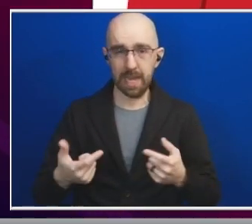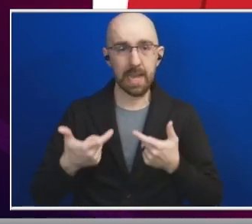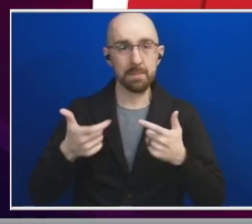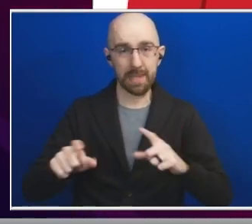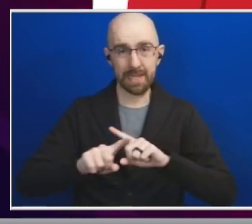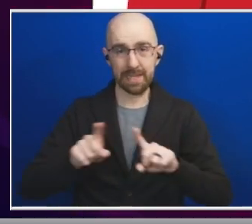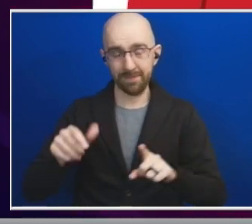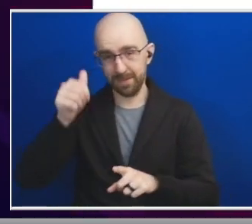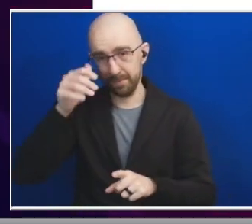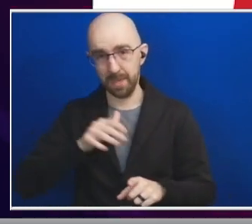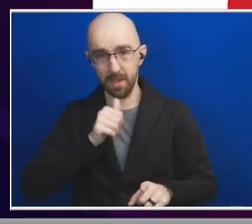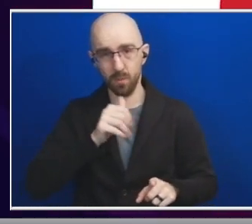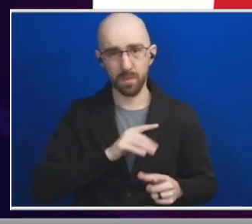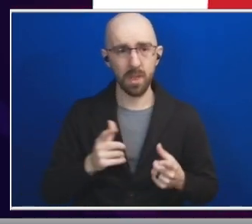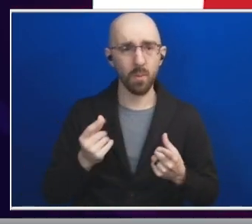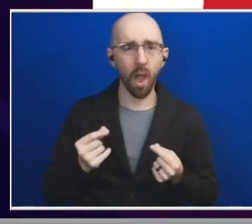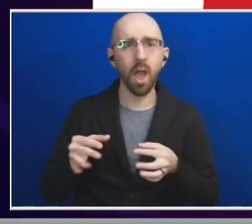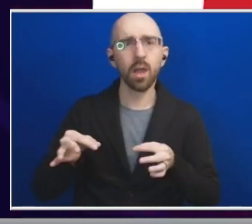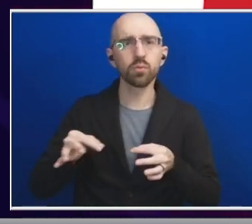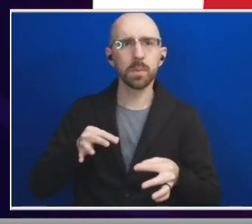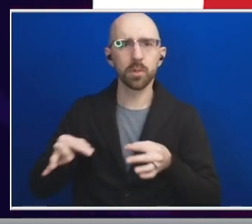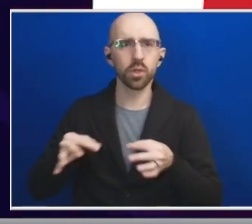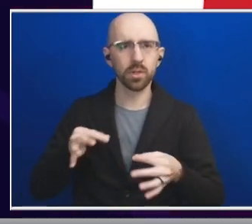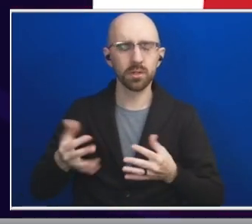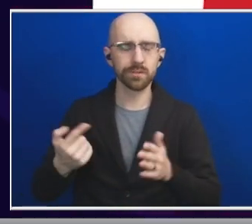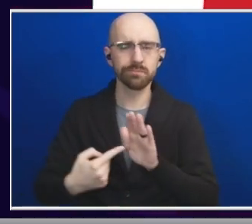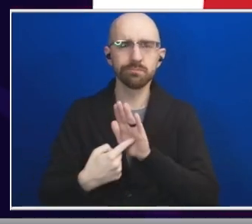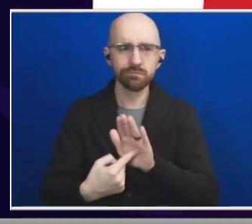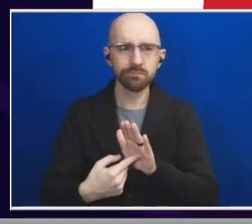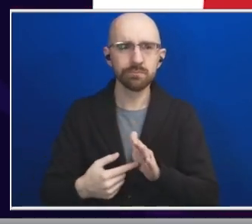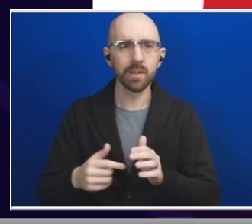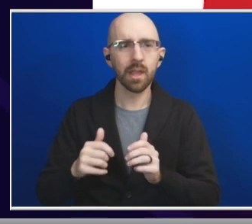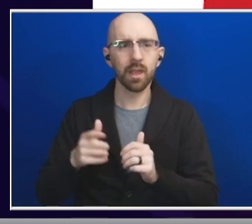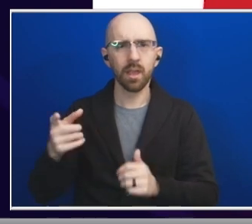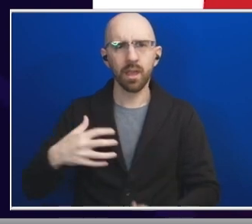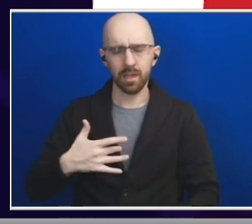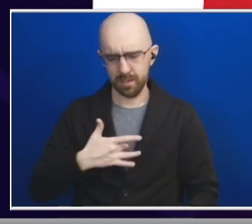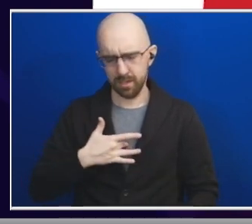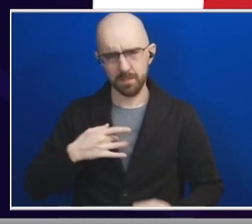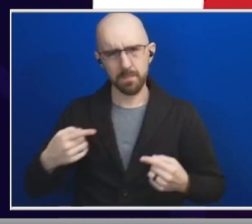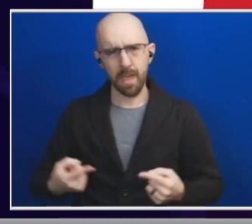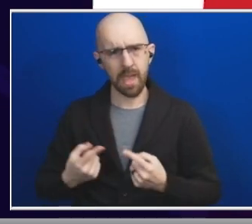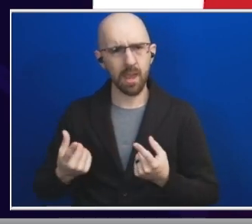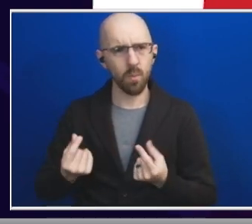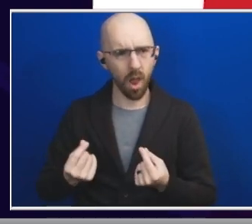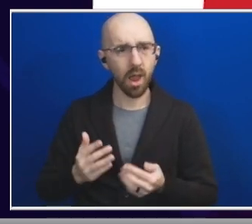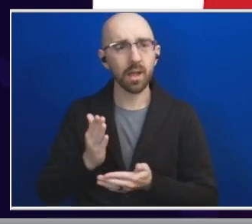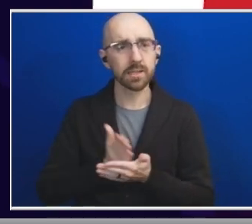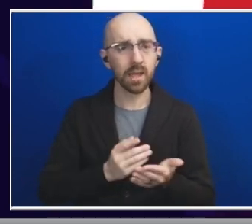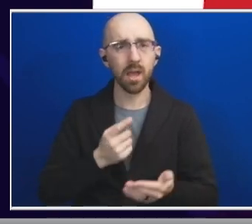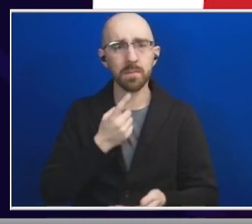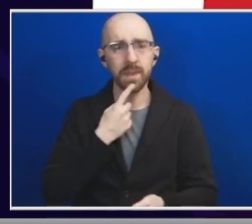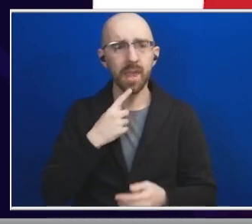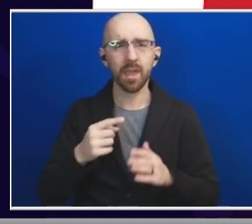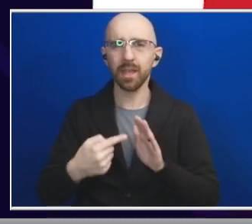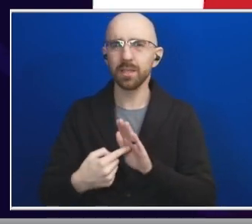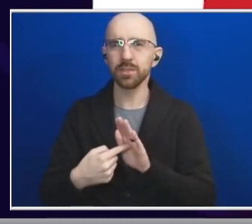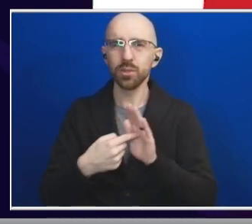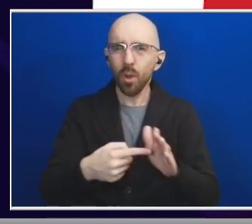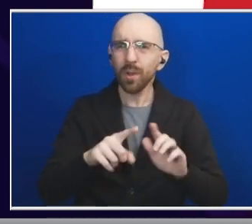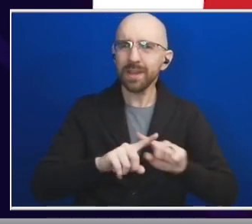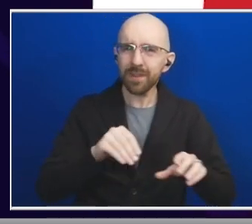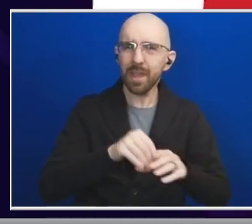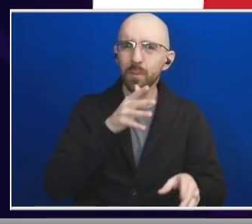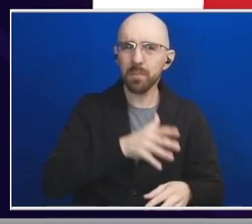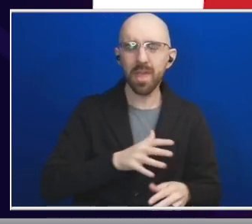is the descriptor and what they tie to their chest pain. You know, some people say, well, it presents different than women. It's still